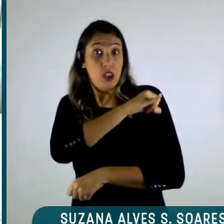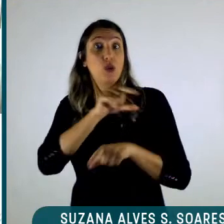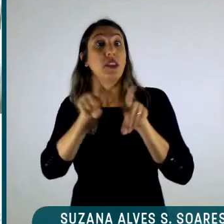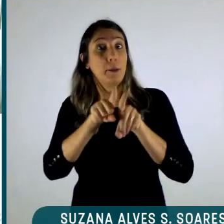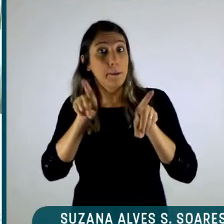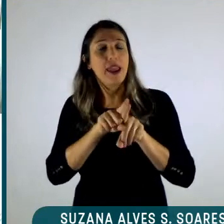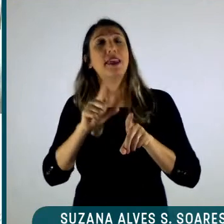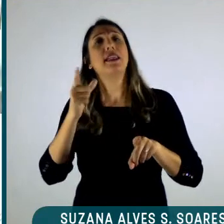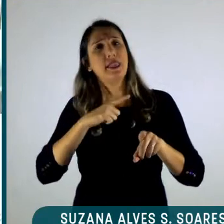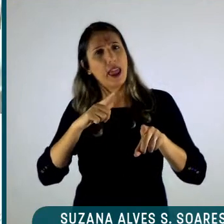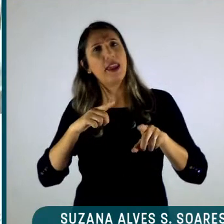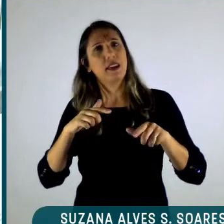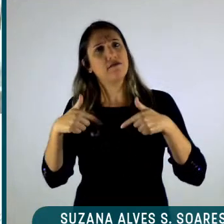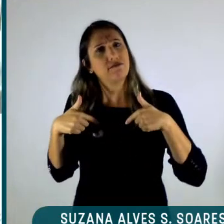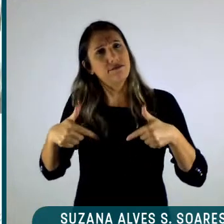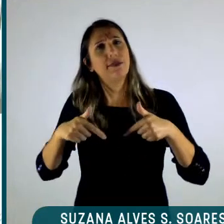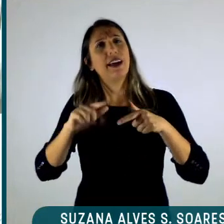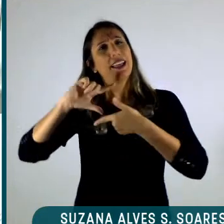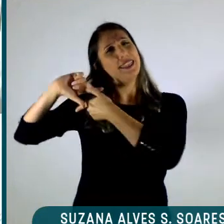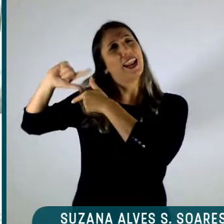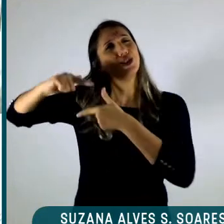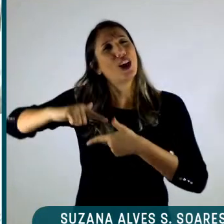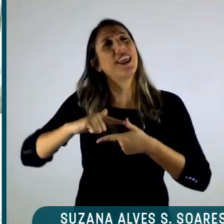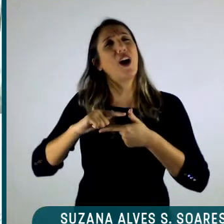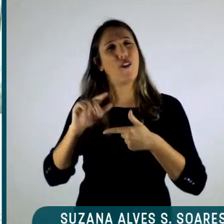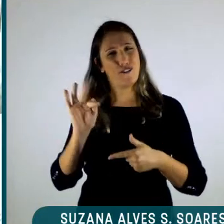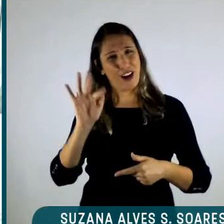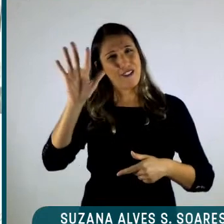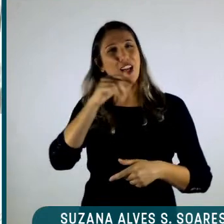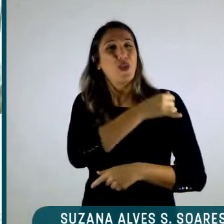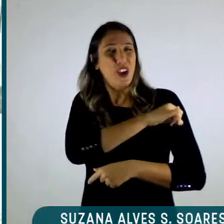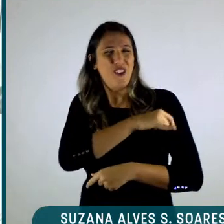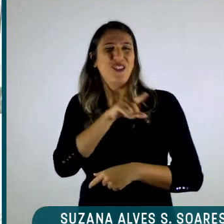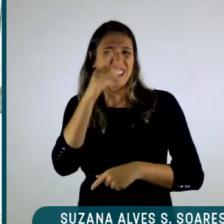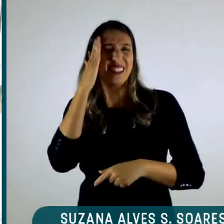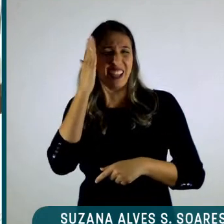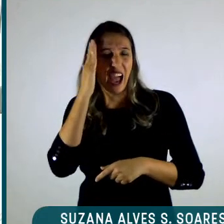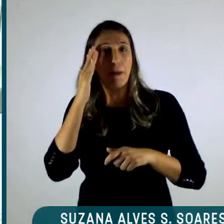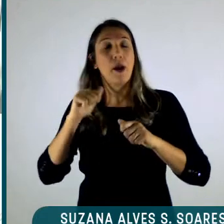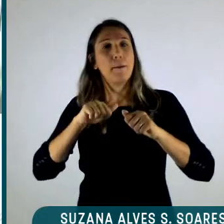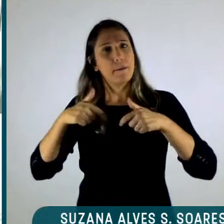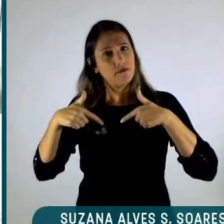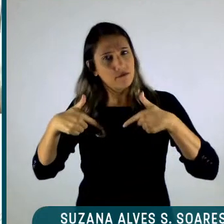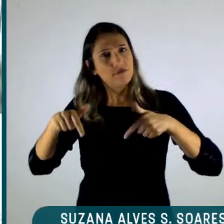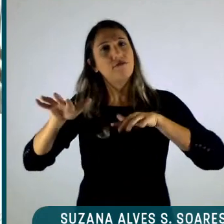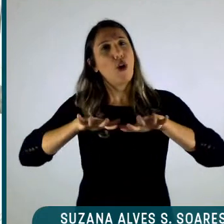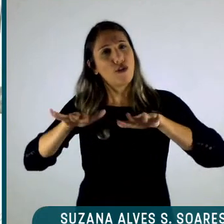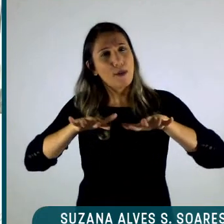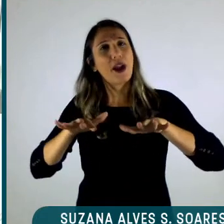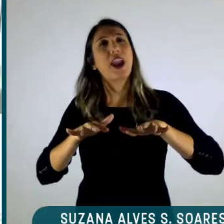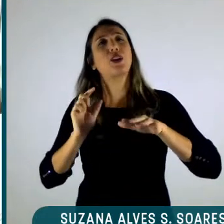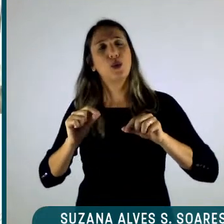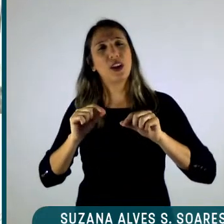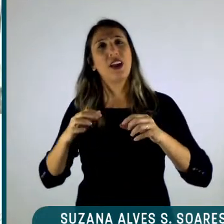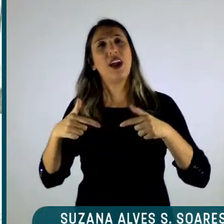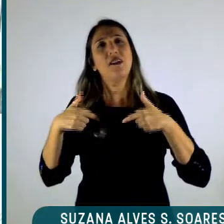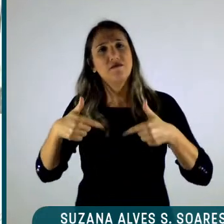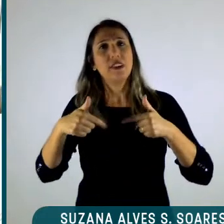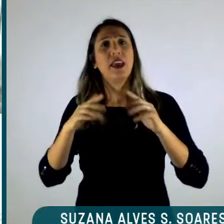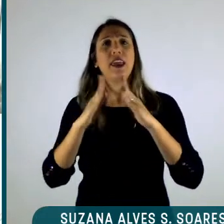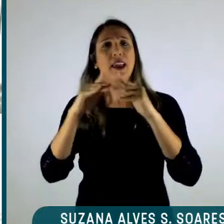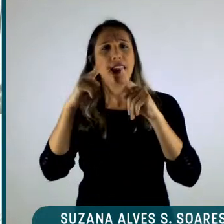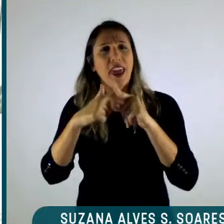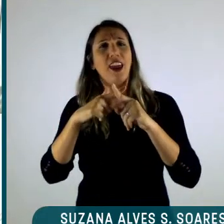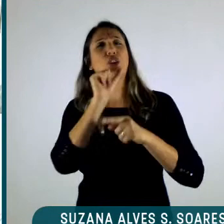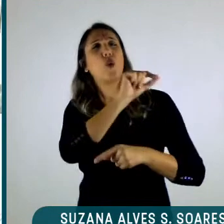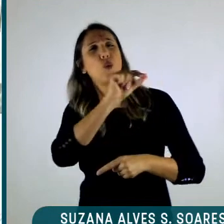fact, here in Rio, we also have a traditional movement of slums in Rio, as you know, and